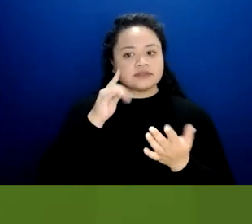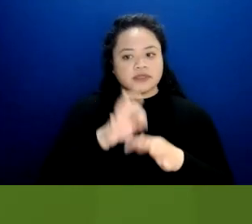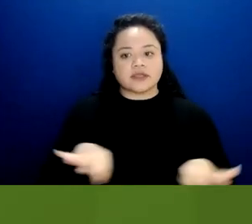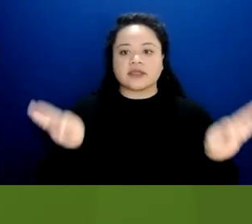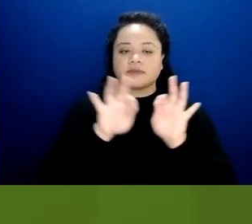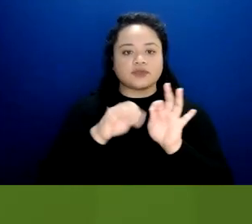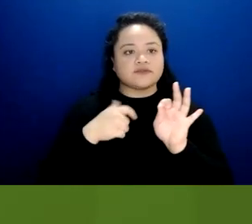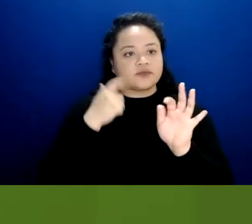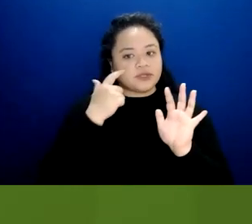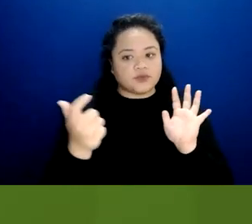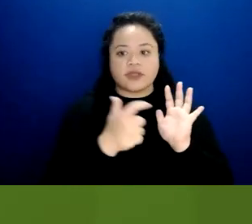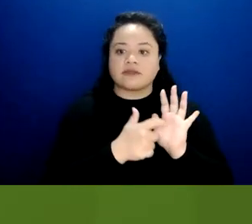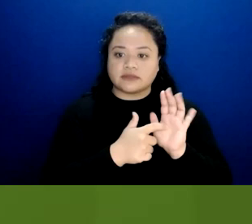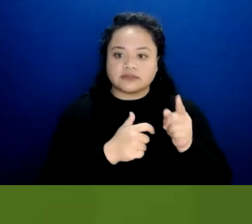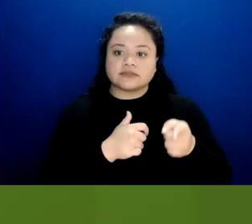it's because